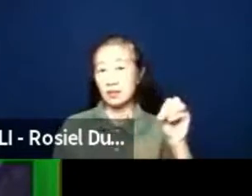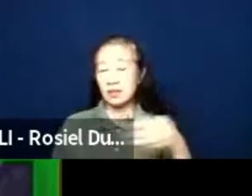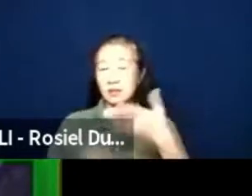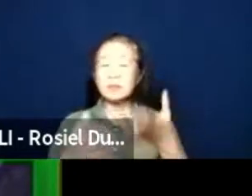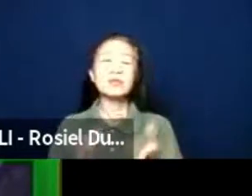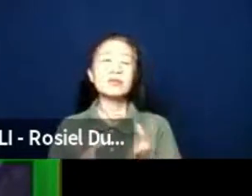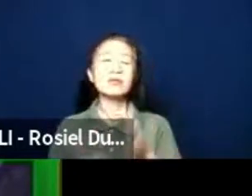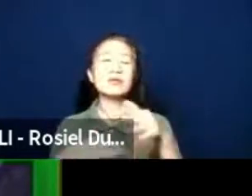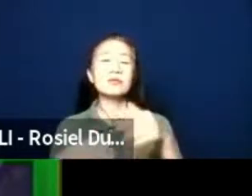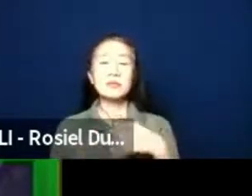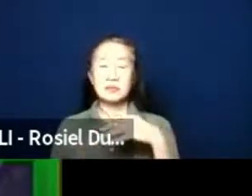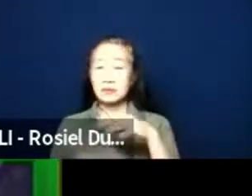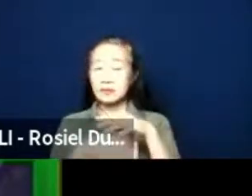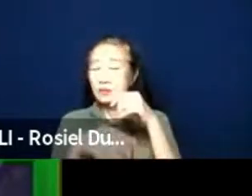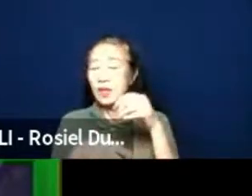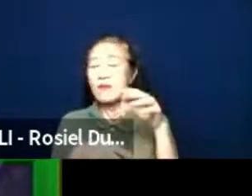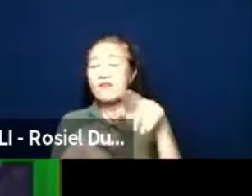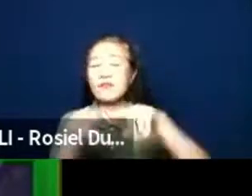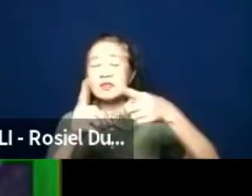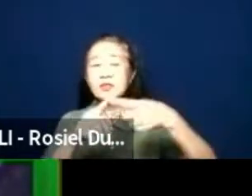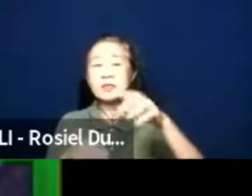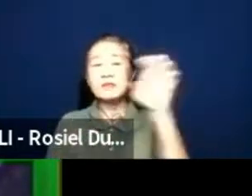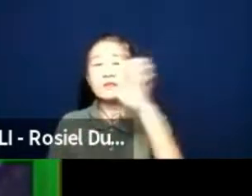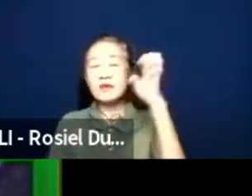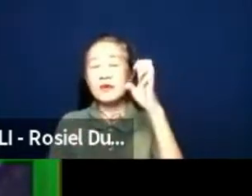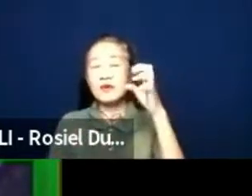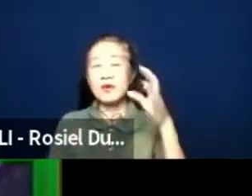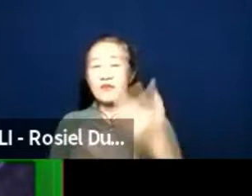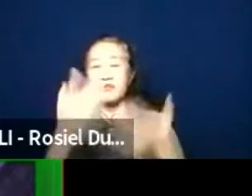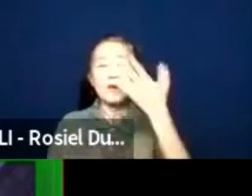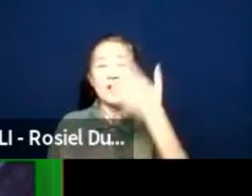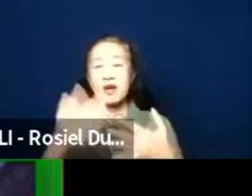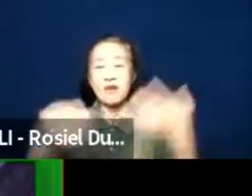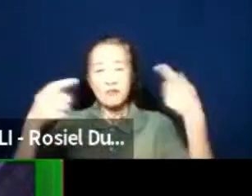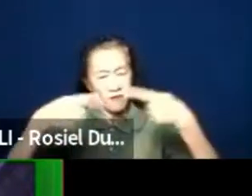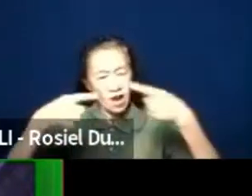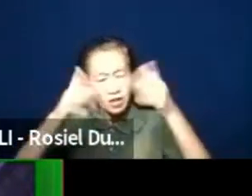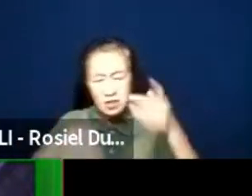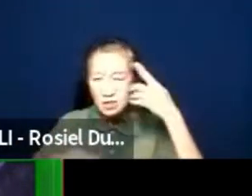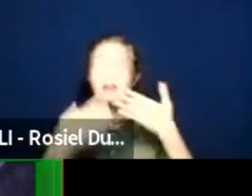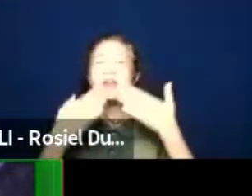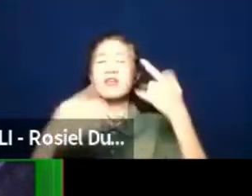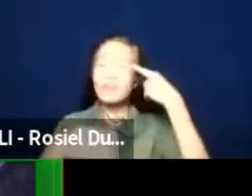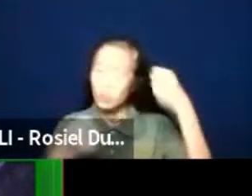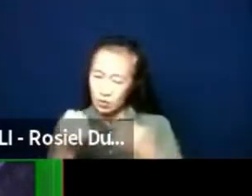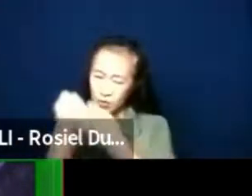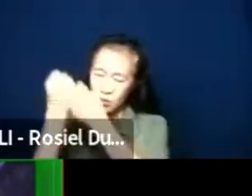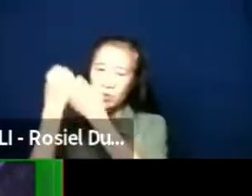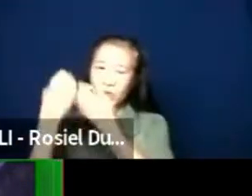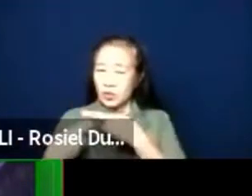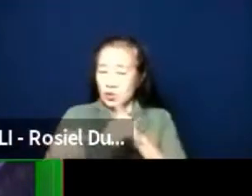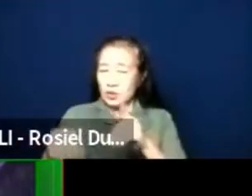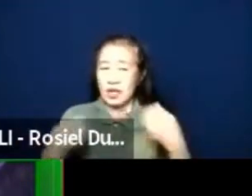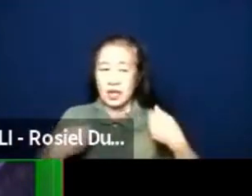all my friends in emergency medical services, firefighters, and motomedics. Thank you for your support during this Angels Walk